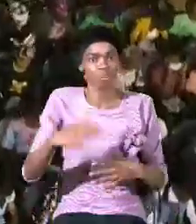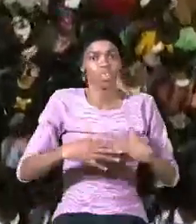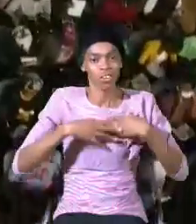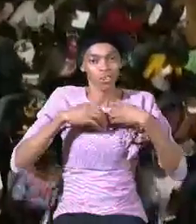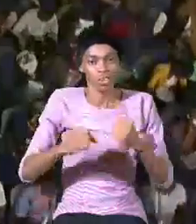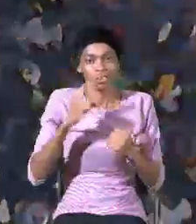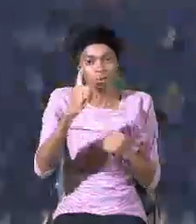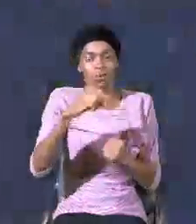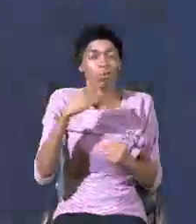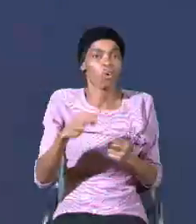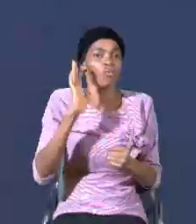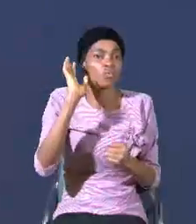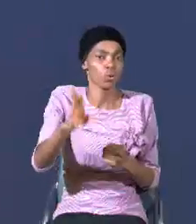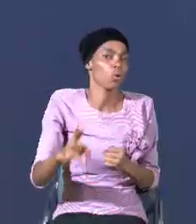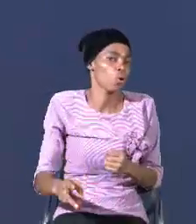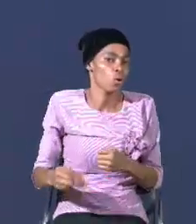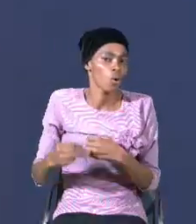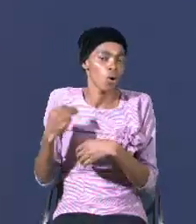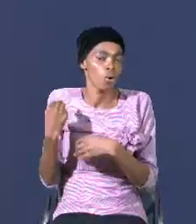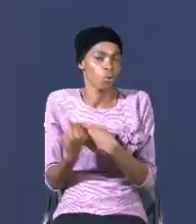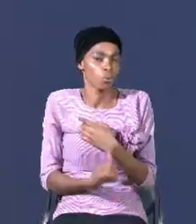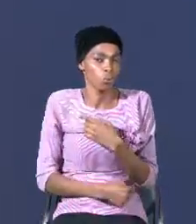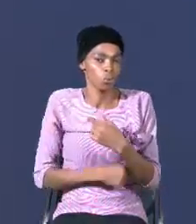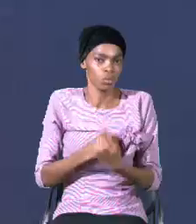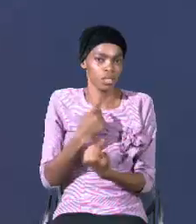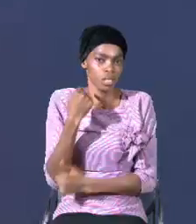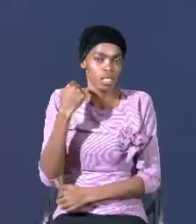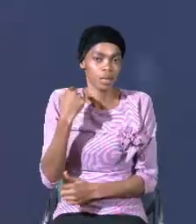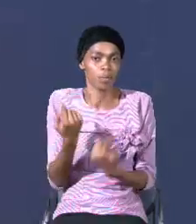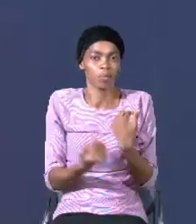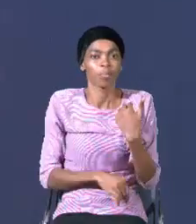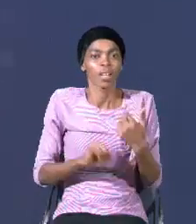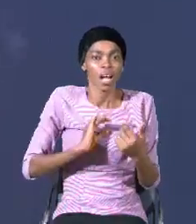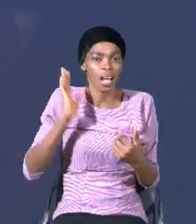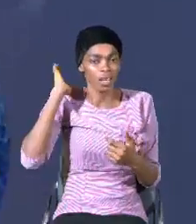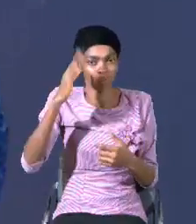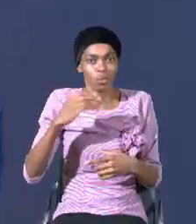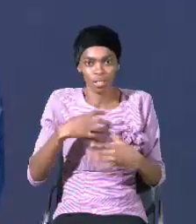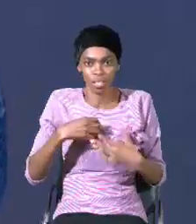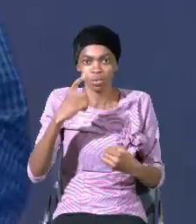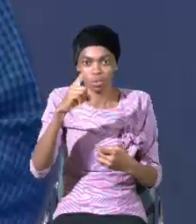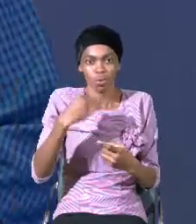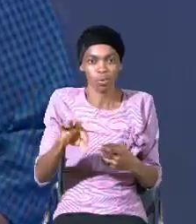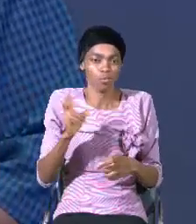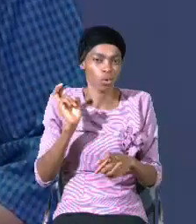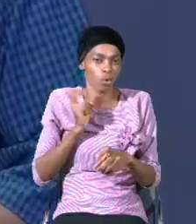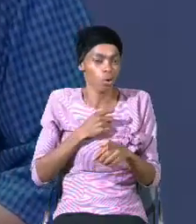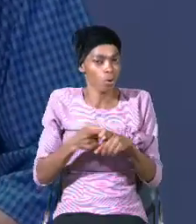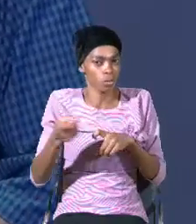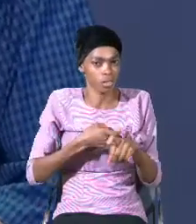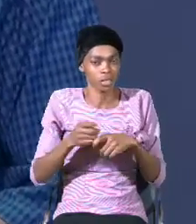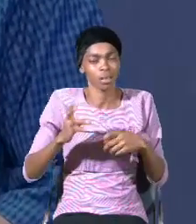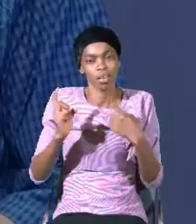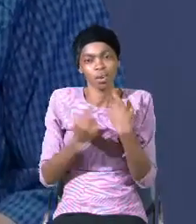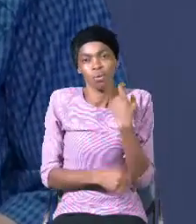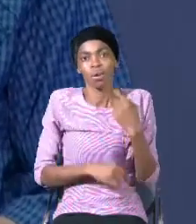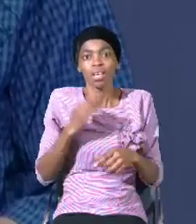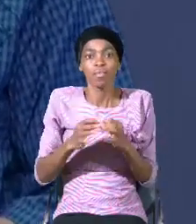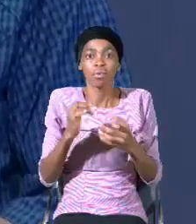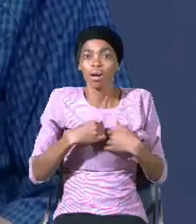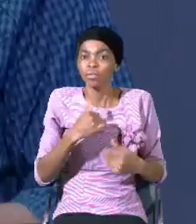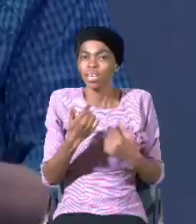thy wounds. I will heal thee of thy wounds. If you have any wound that has not healed